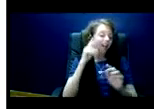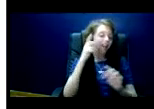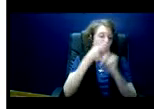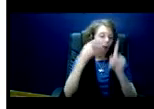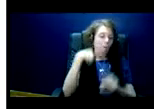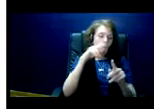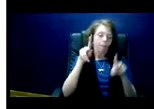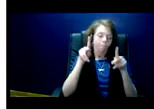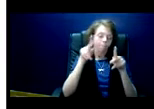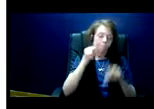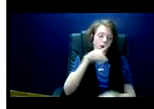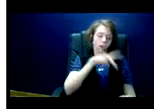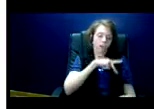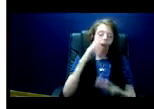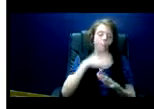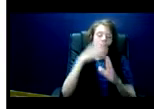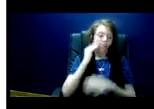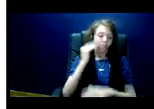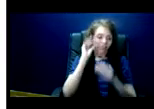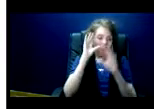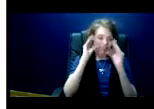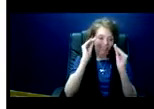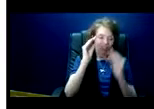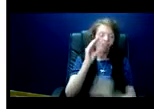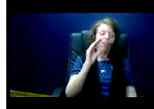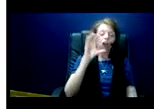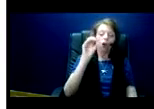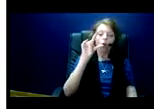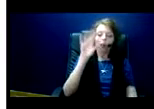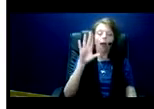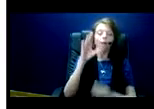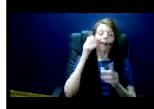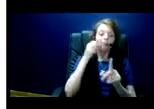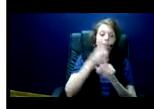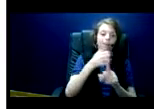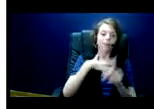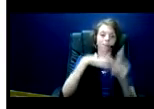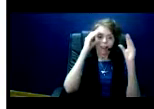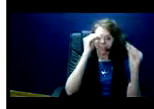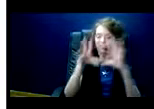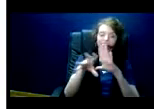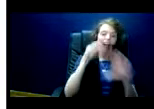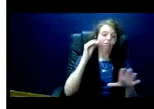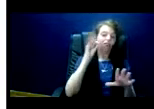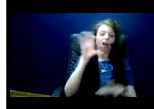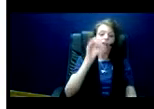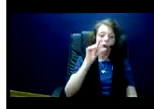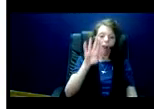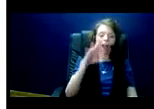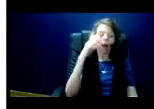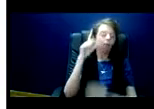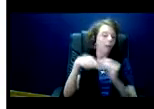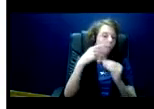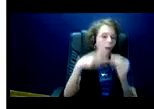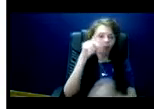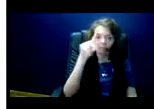my experience teaching at Collab has tremendously impacted my teaching outside of Collab, whether with people with developmental disabilities or